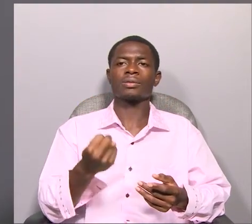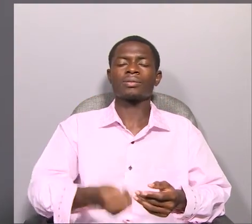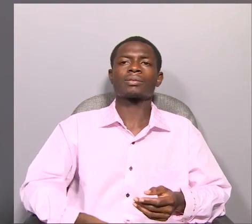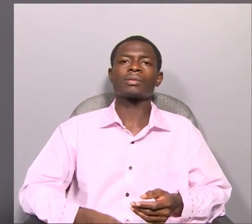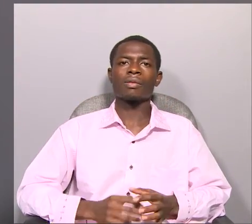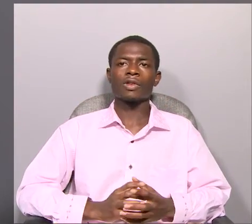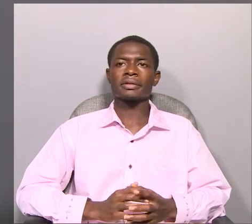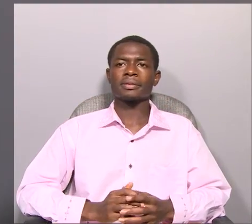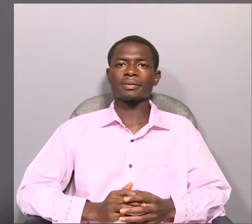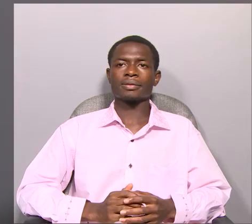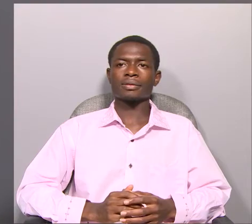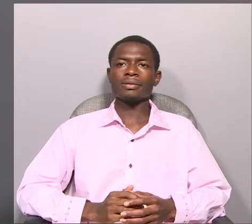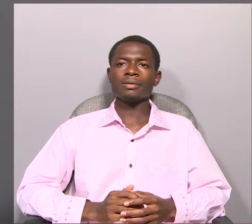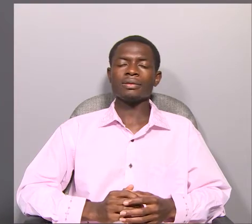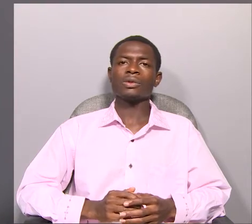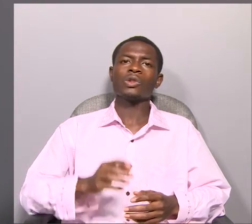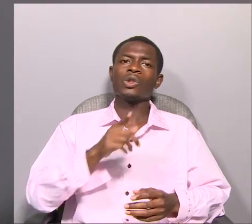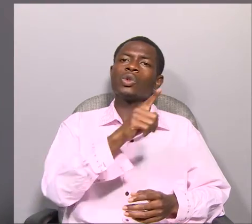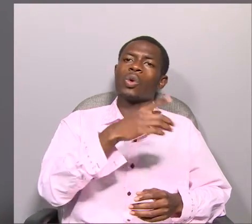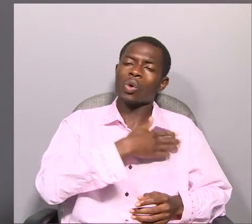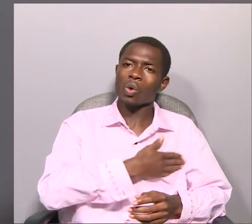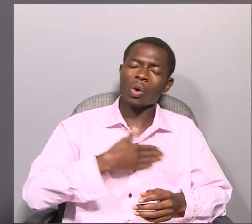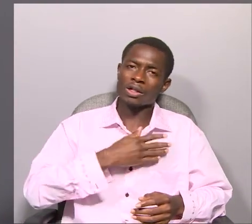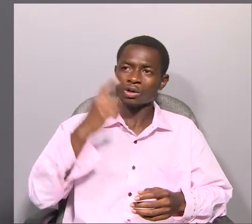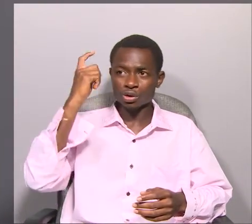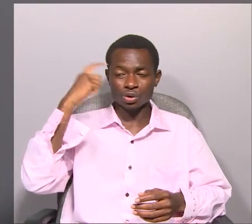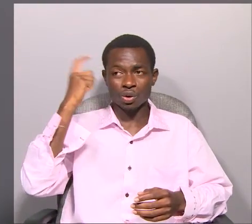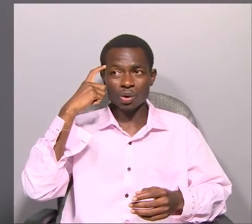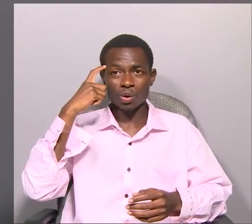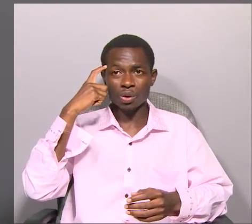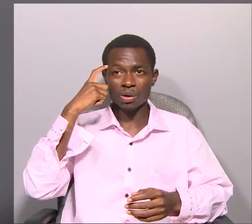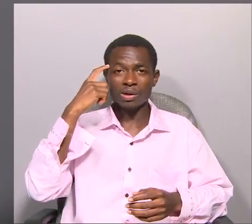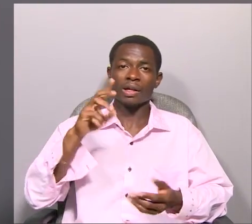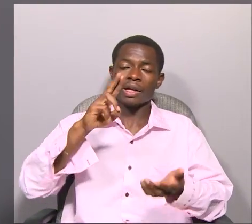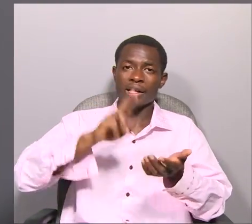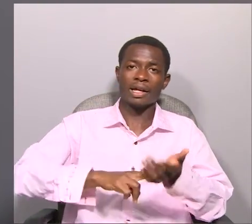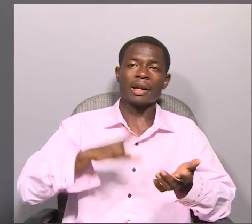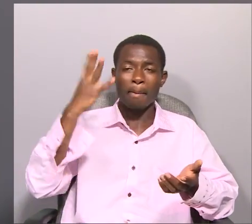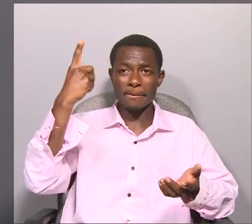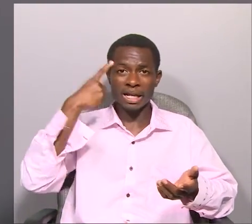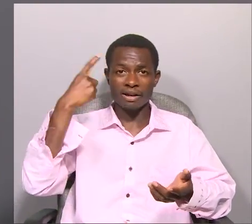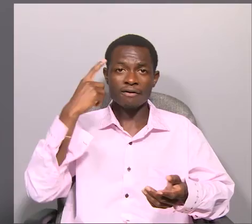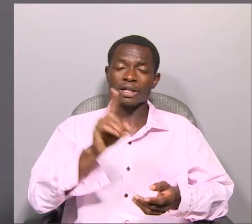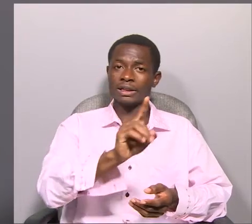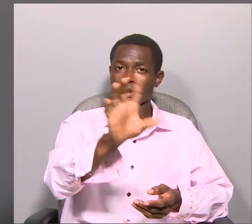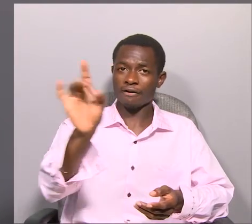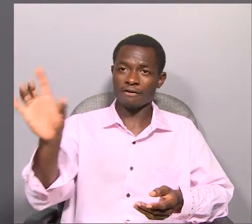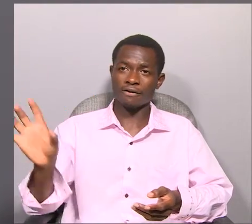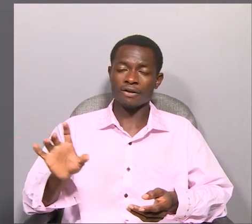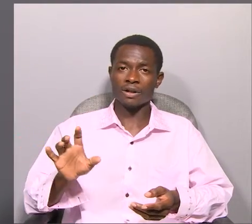You need to know and believe in yourself. And it can be done either through